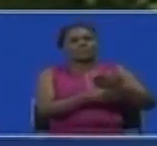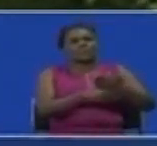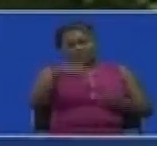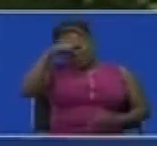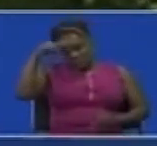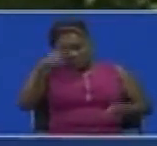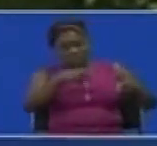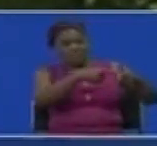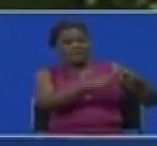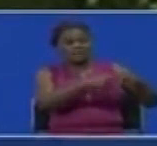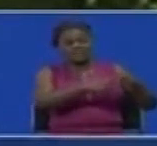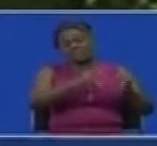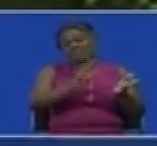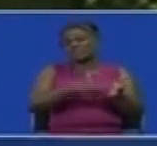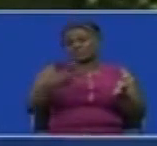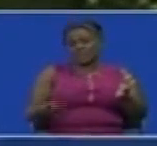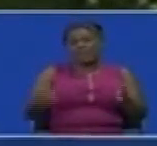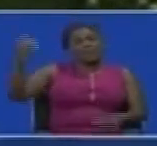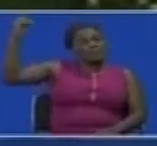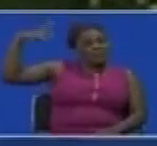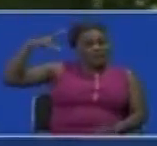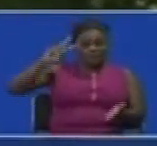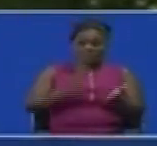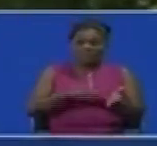machines fail. Power failure in Kenya is known.